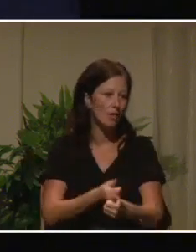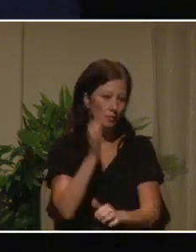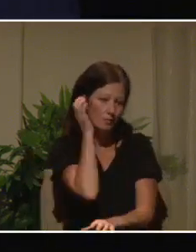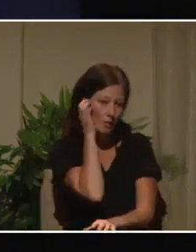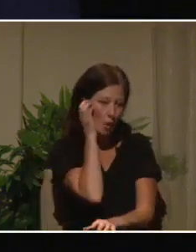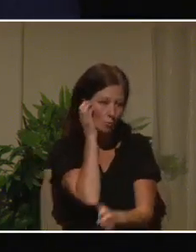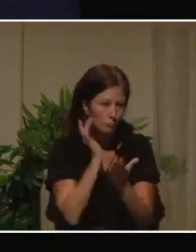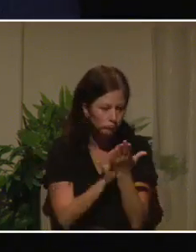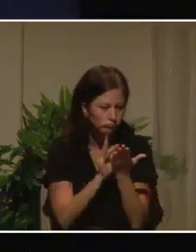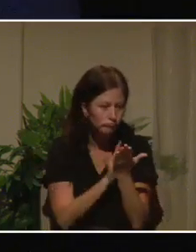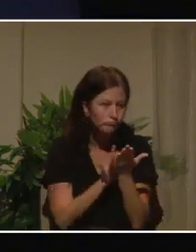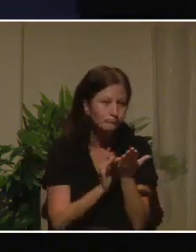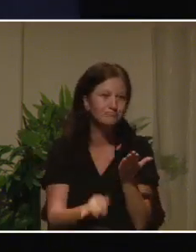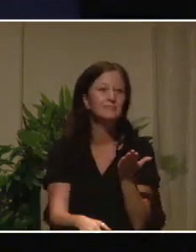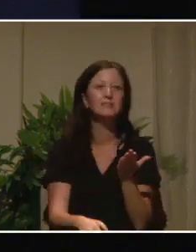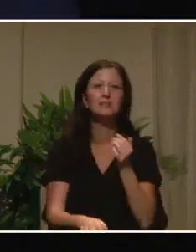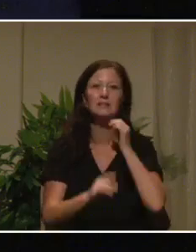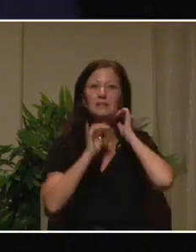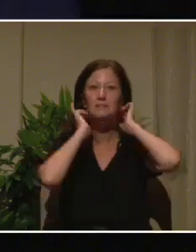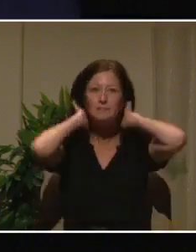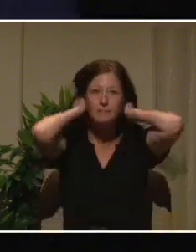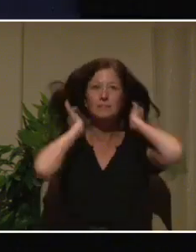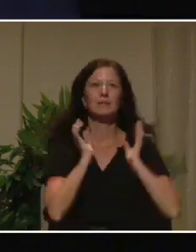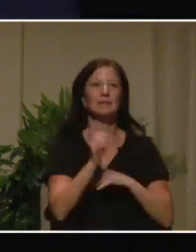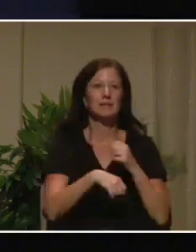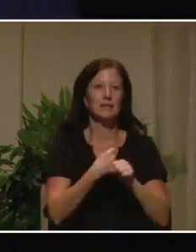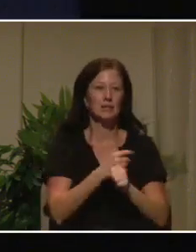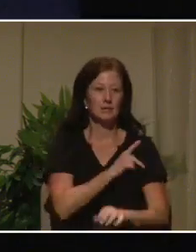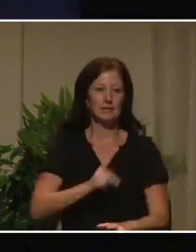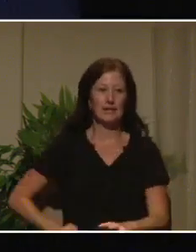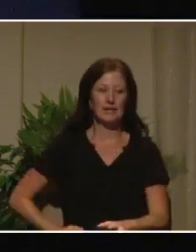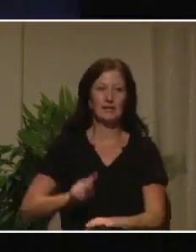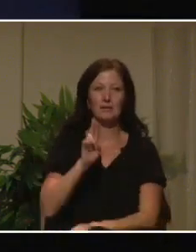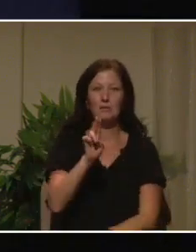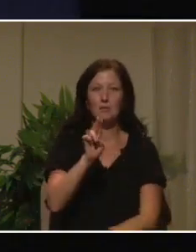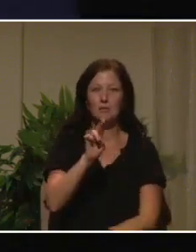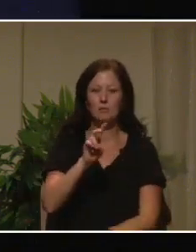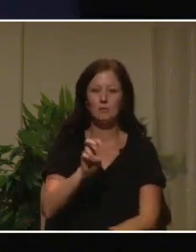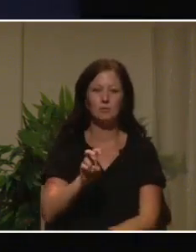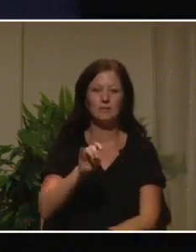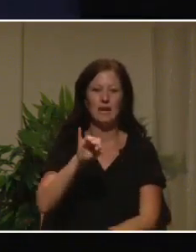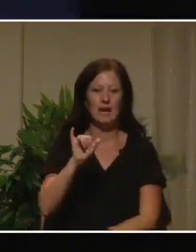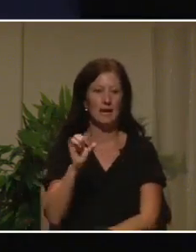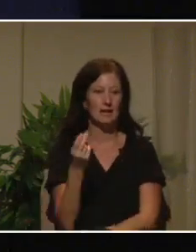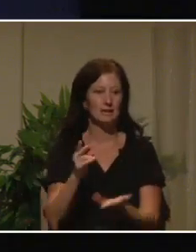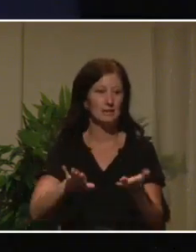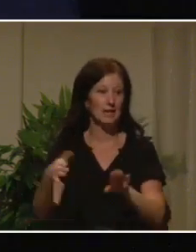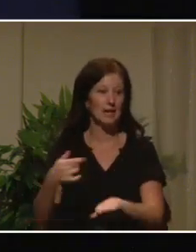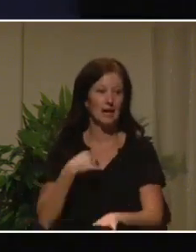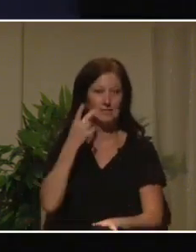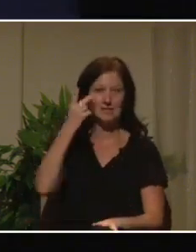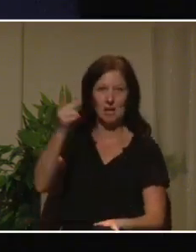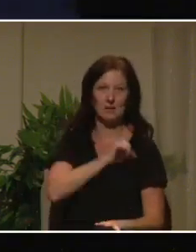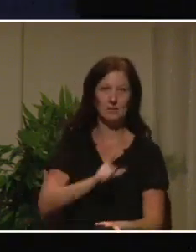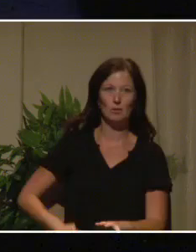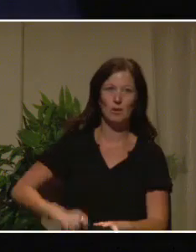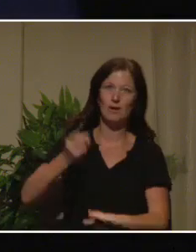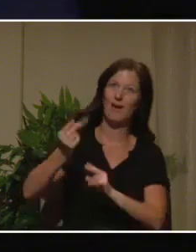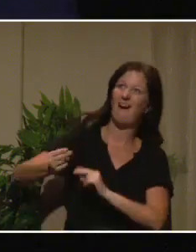In the year King Uzziah died, I saw the Lord high and exalted, seated on a